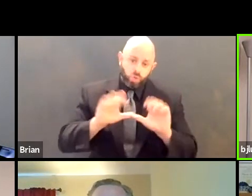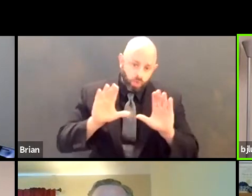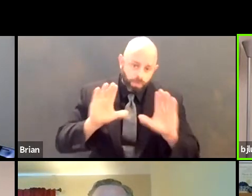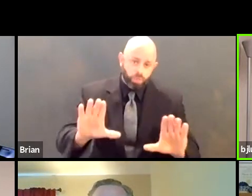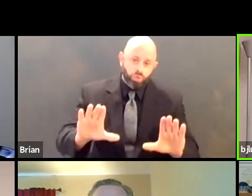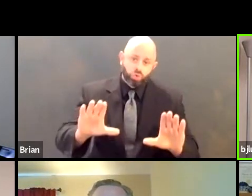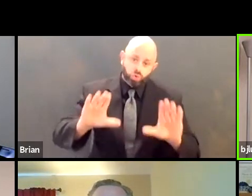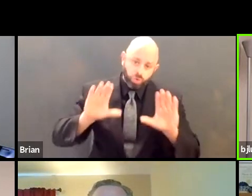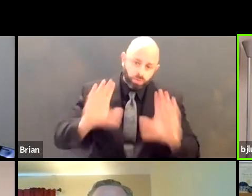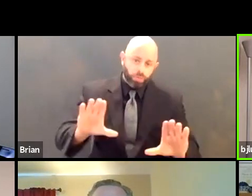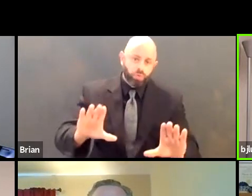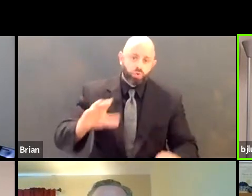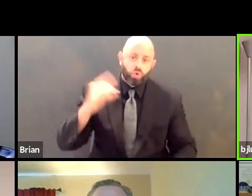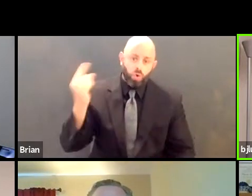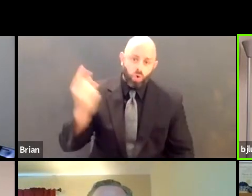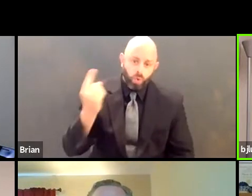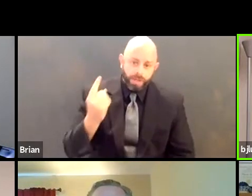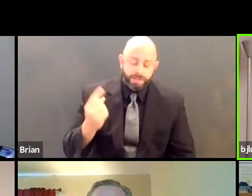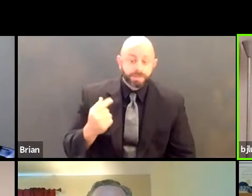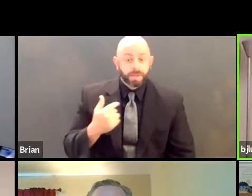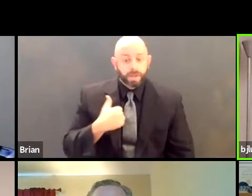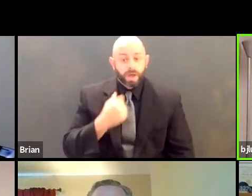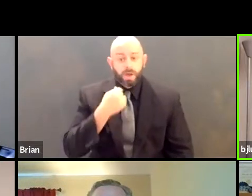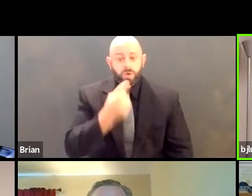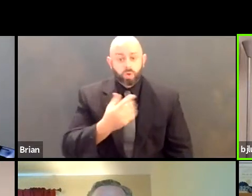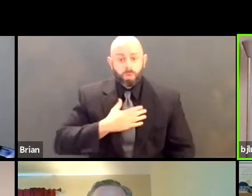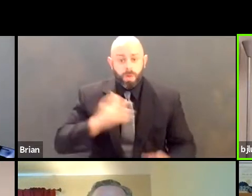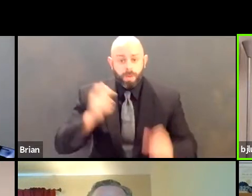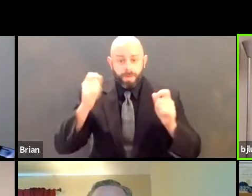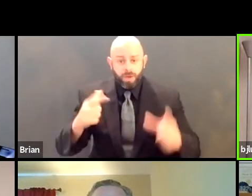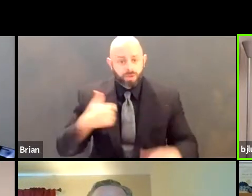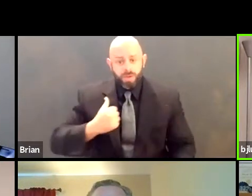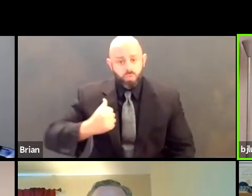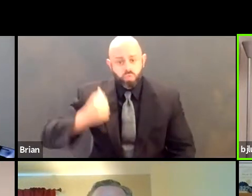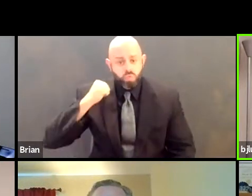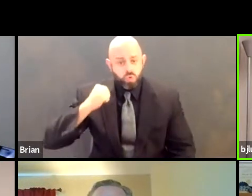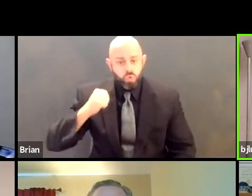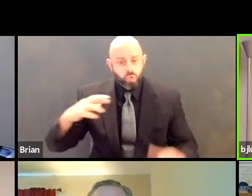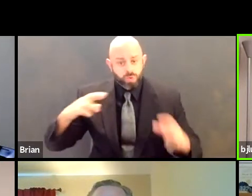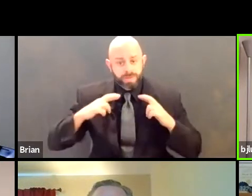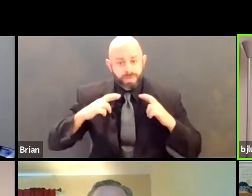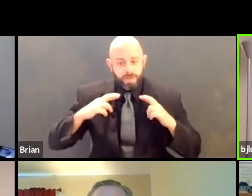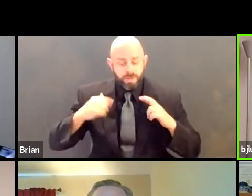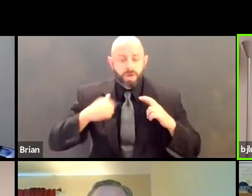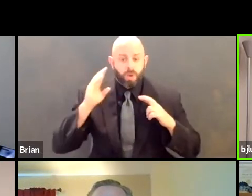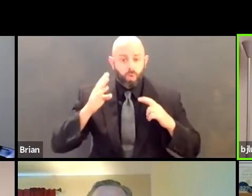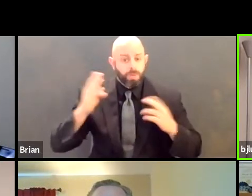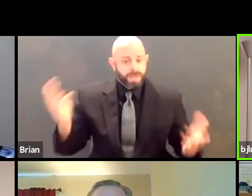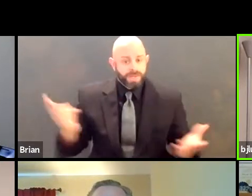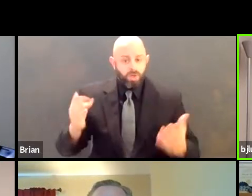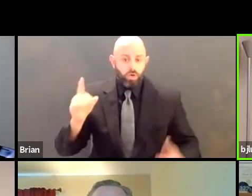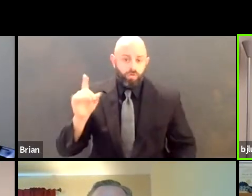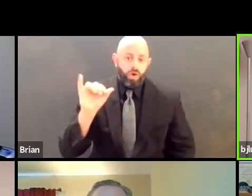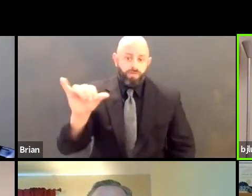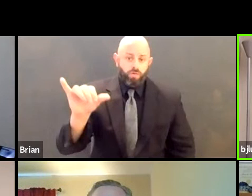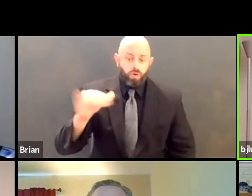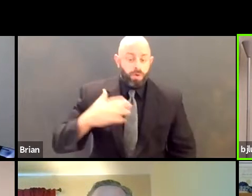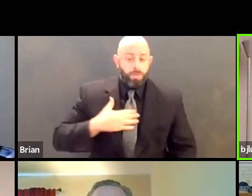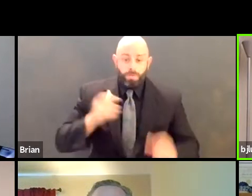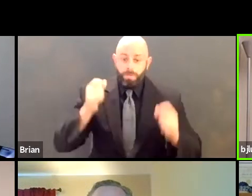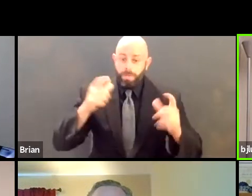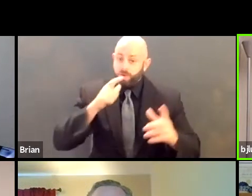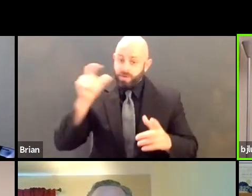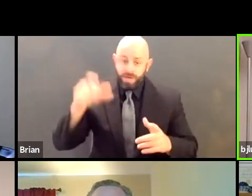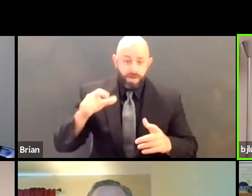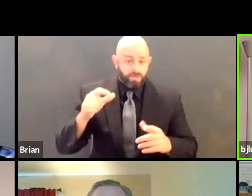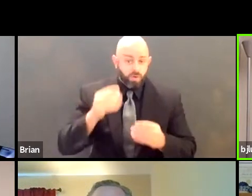Always. And in fact, I have told my manager that I won't retire. I'll be right here, forever. She doesn't have to worry about losing me.